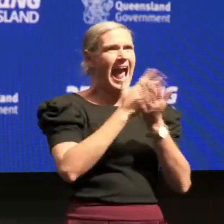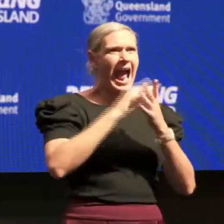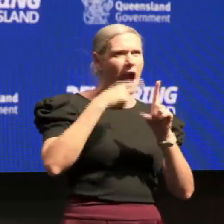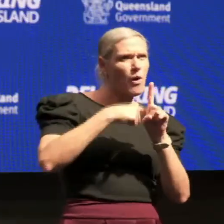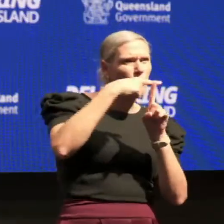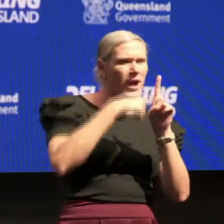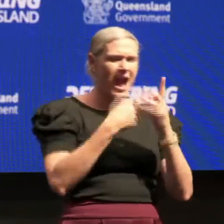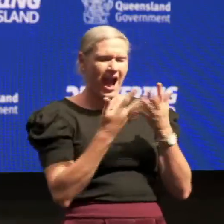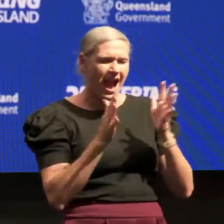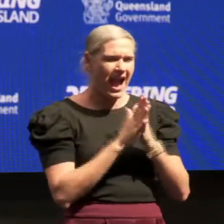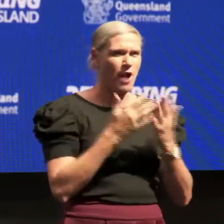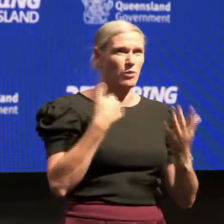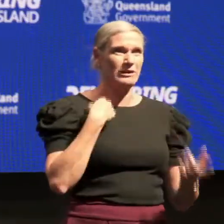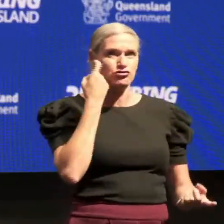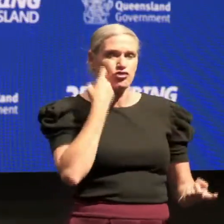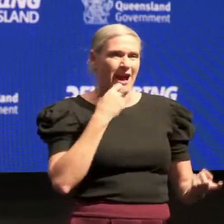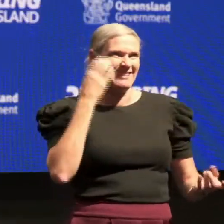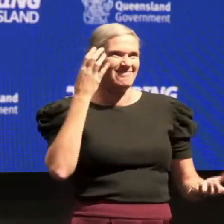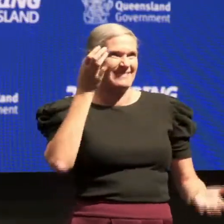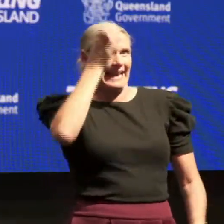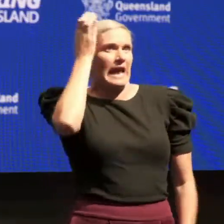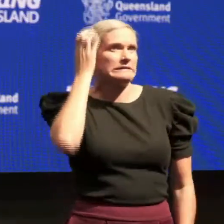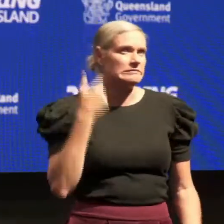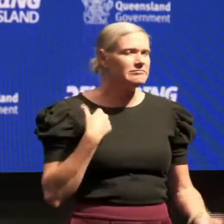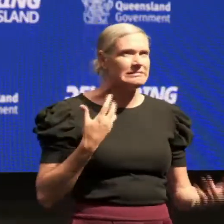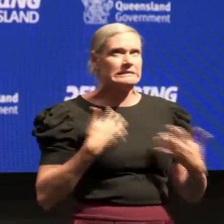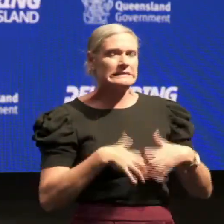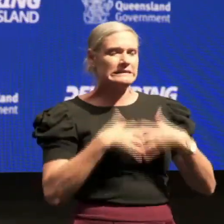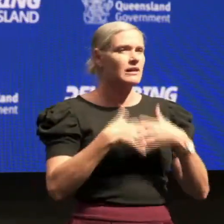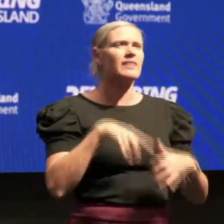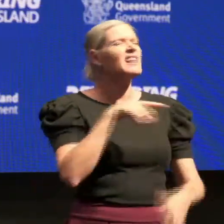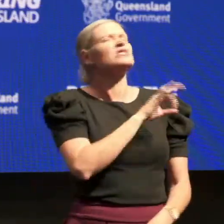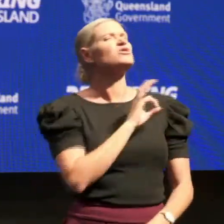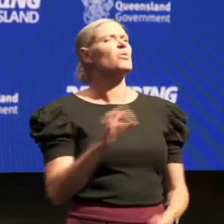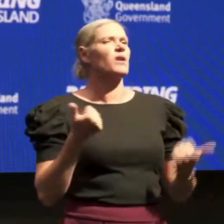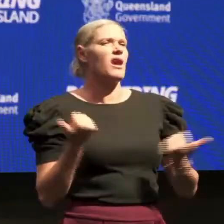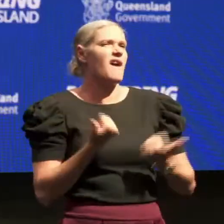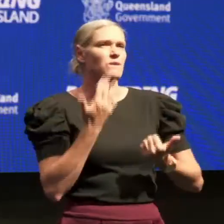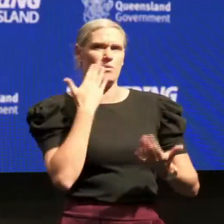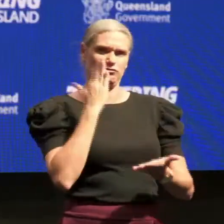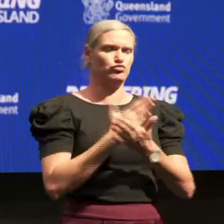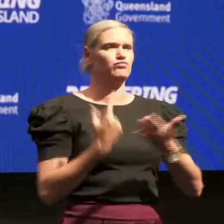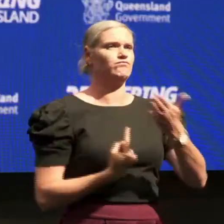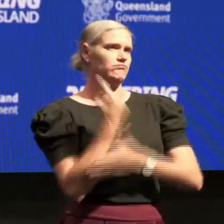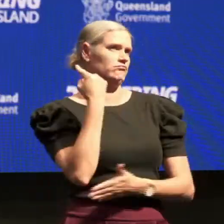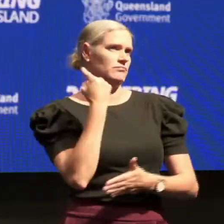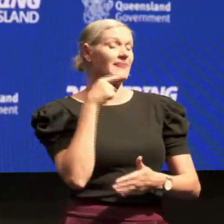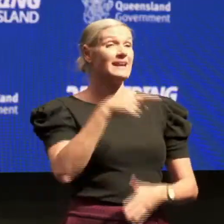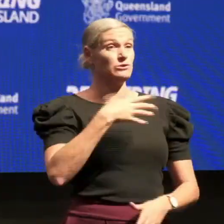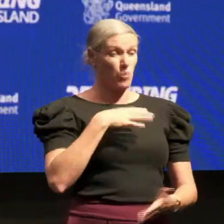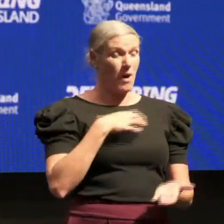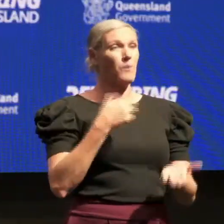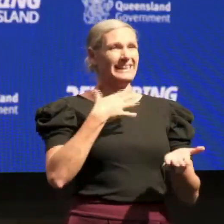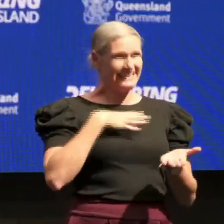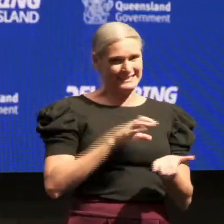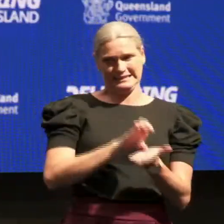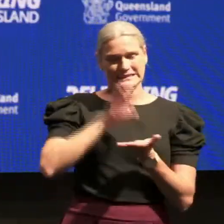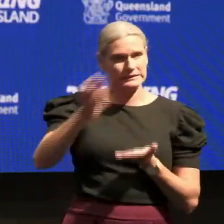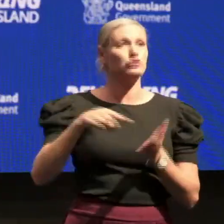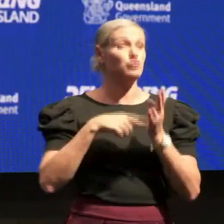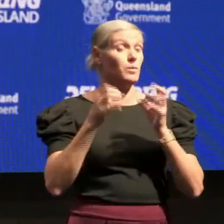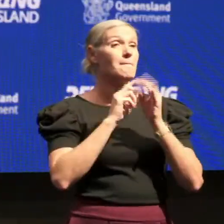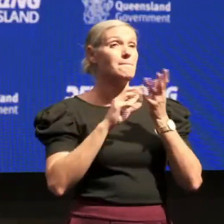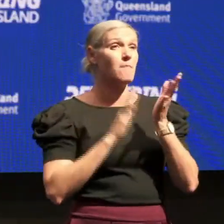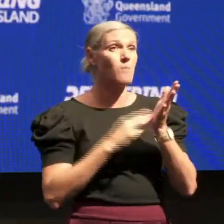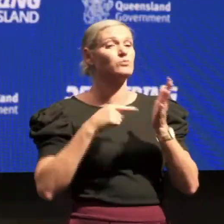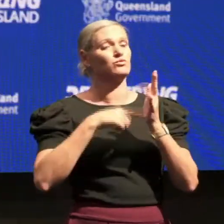that there's a level of guessing that has to occur, and guessing is not good enough in an event. and that's why that investment has to be made. And